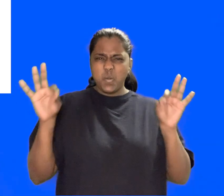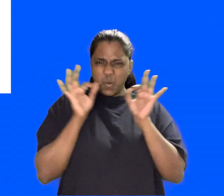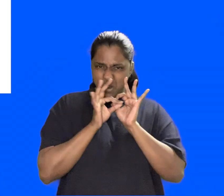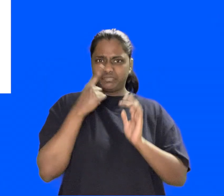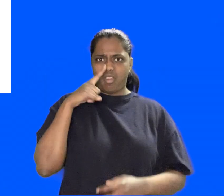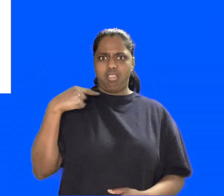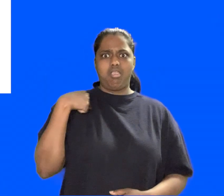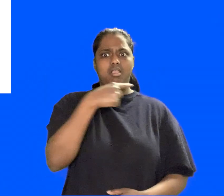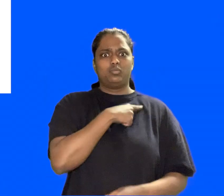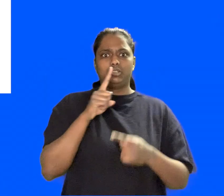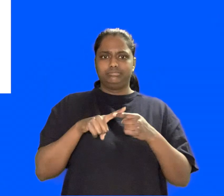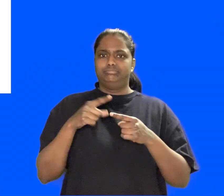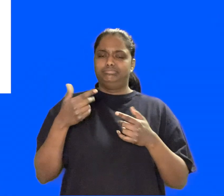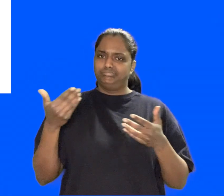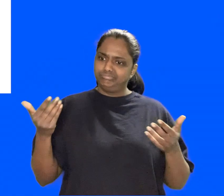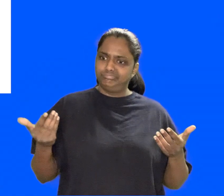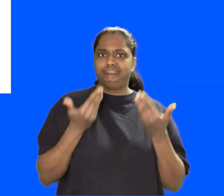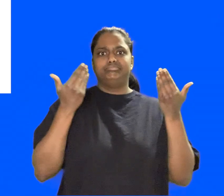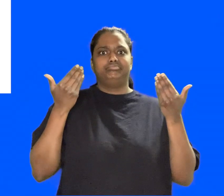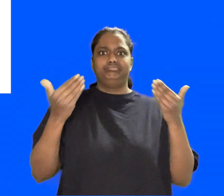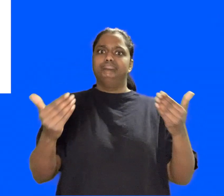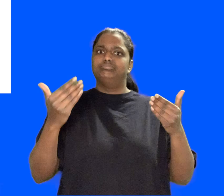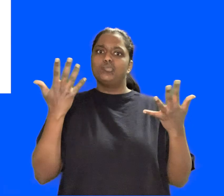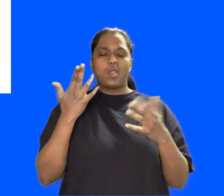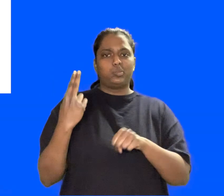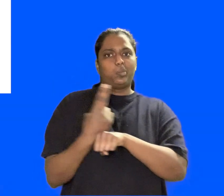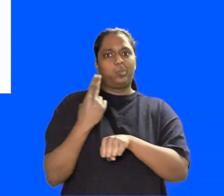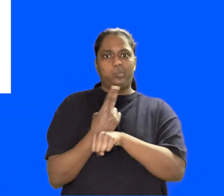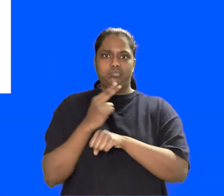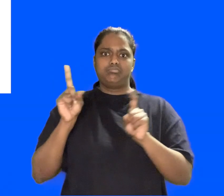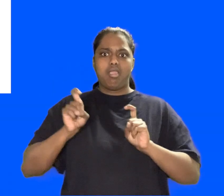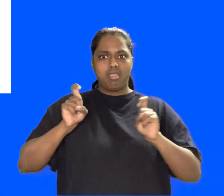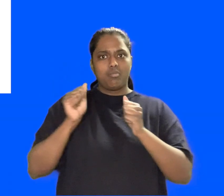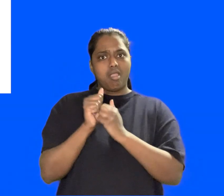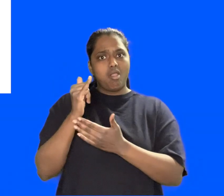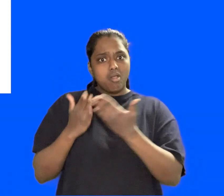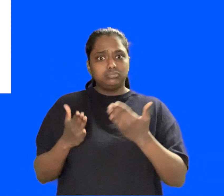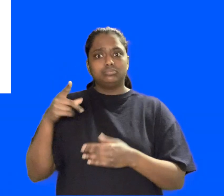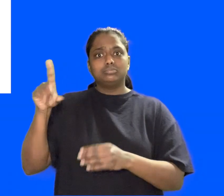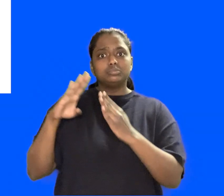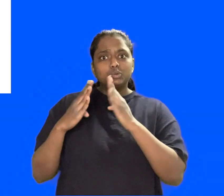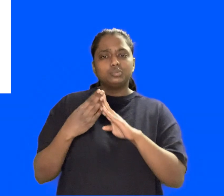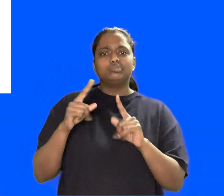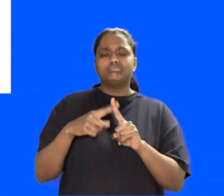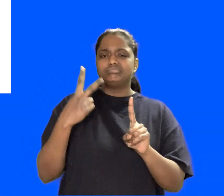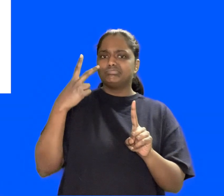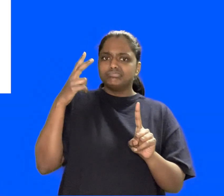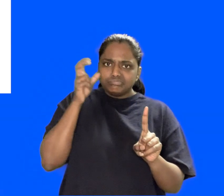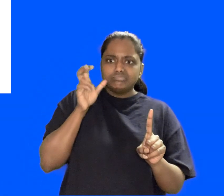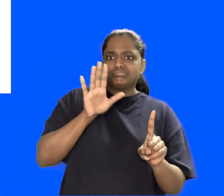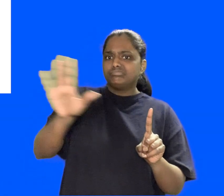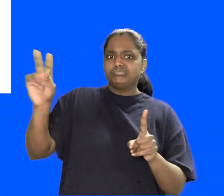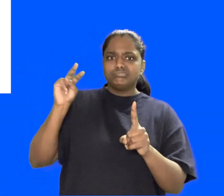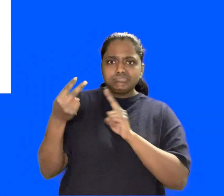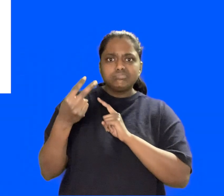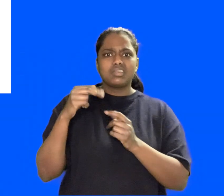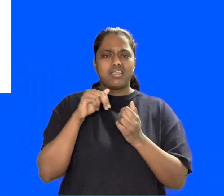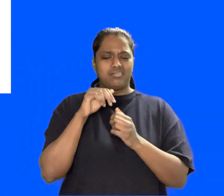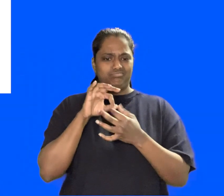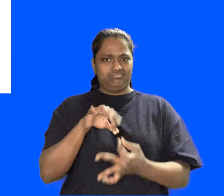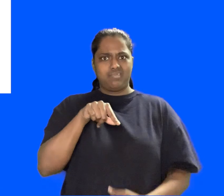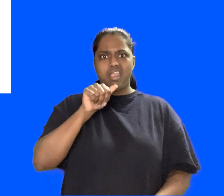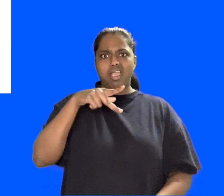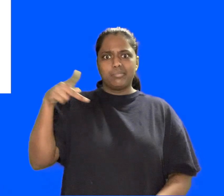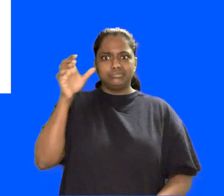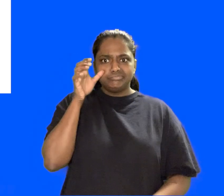fidelity. And we wanted to learn how different people would use, experience, and engage with the app so that we could iterate and make improvements that support